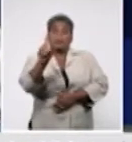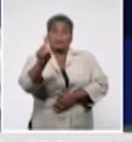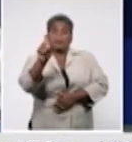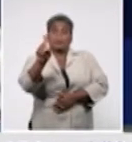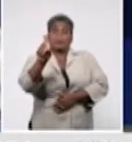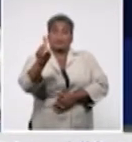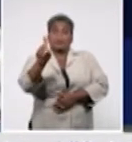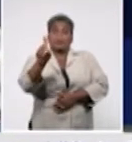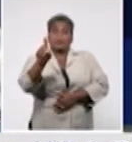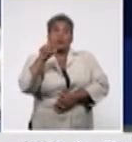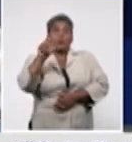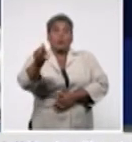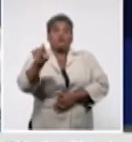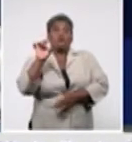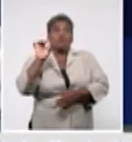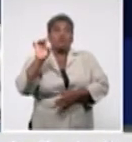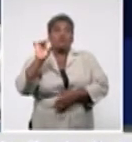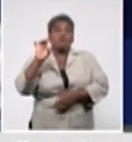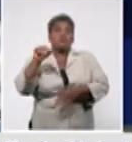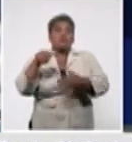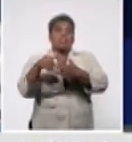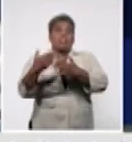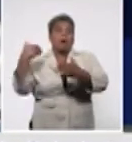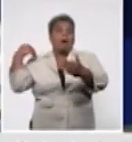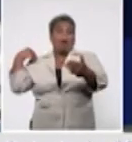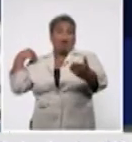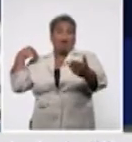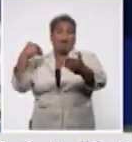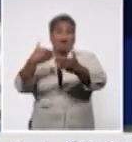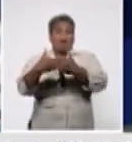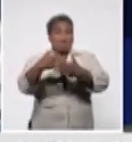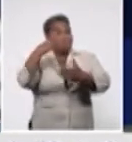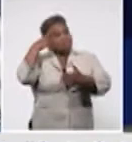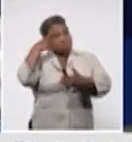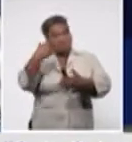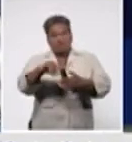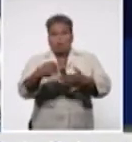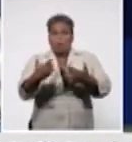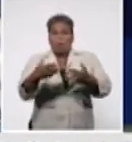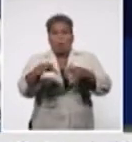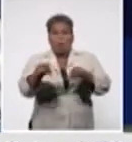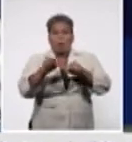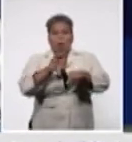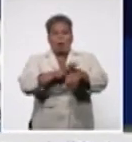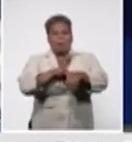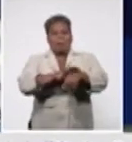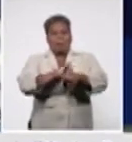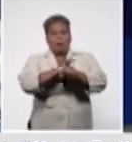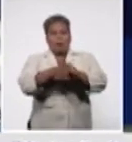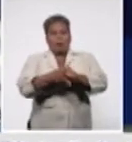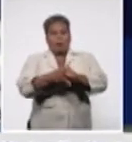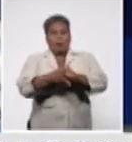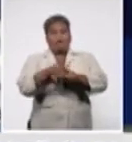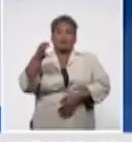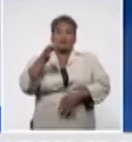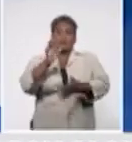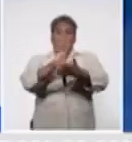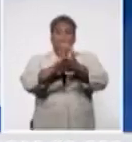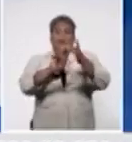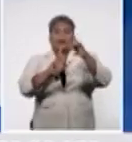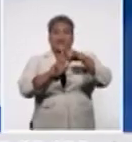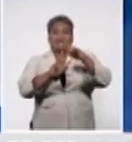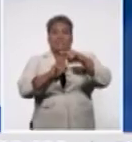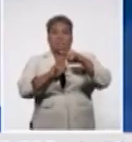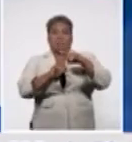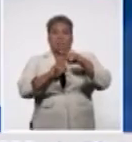age. As I mentioned, the 33 patients are local transmission cases. None of them is imported,